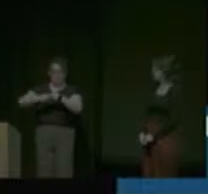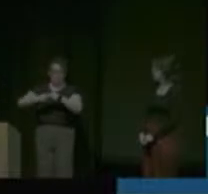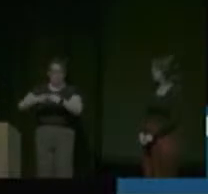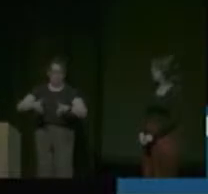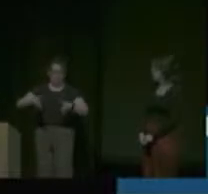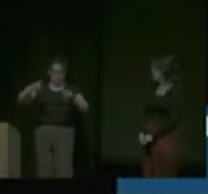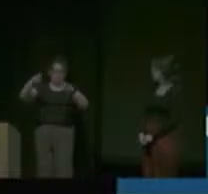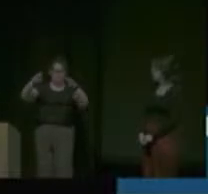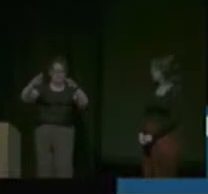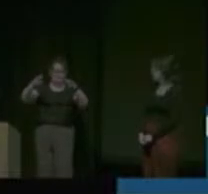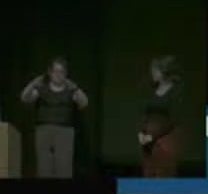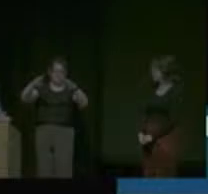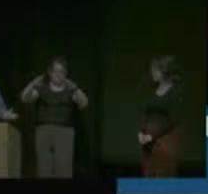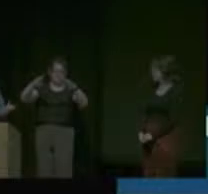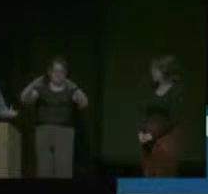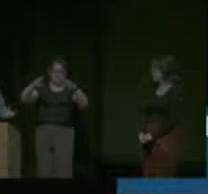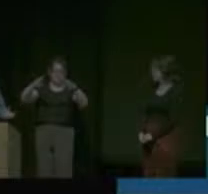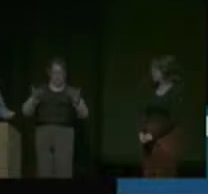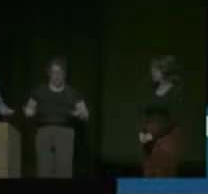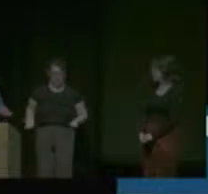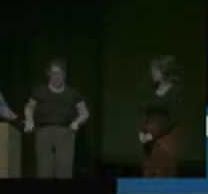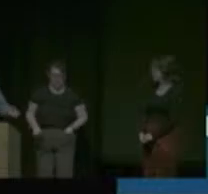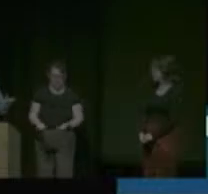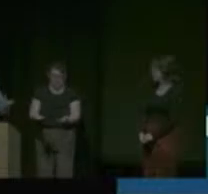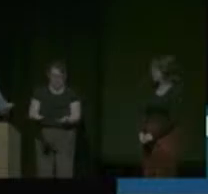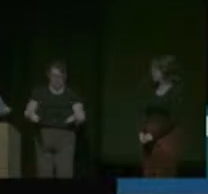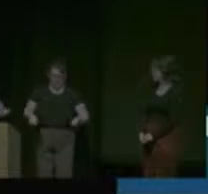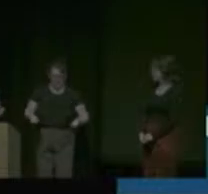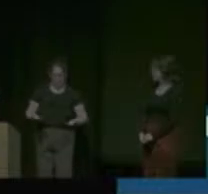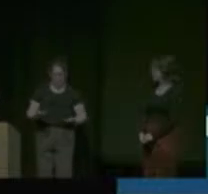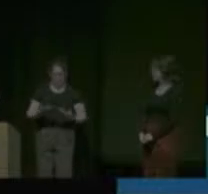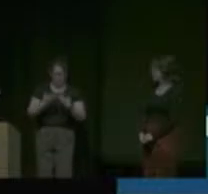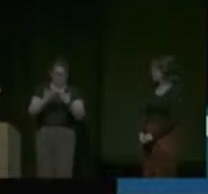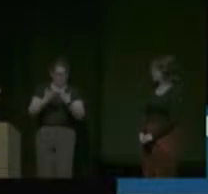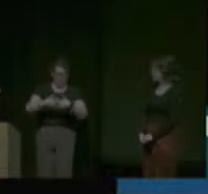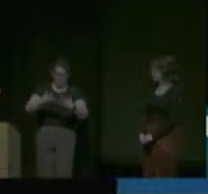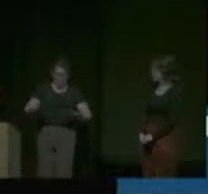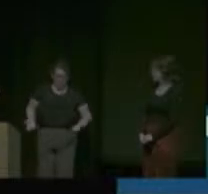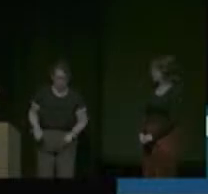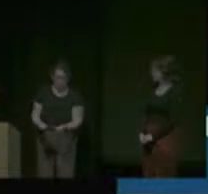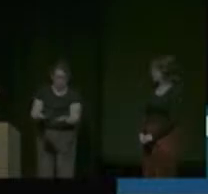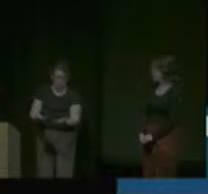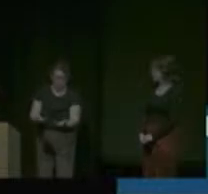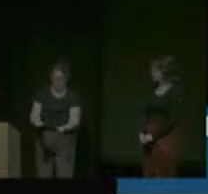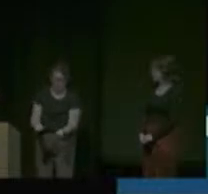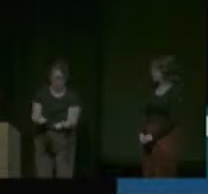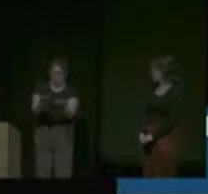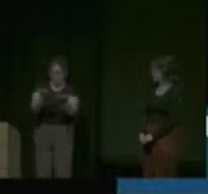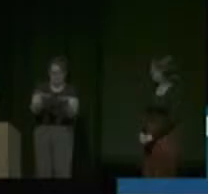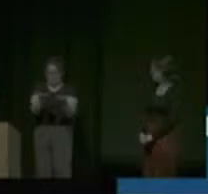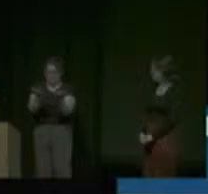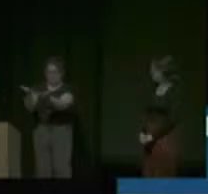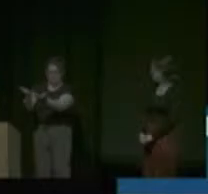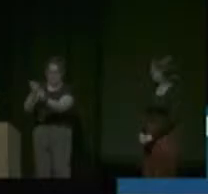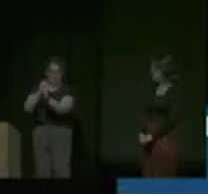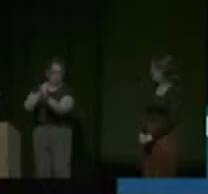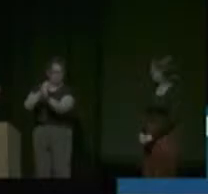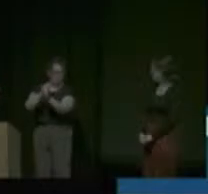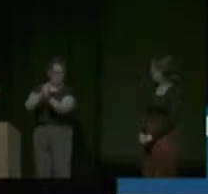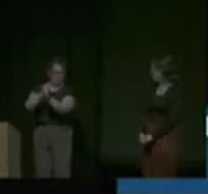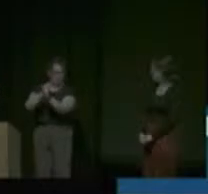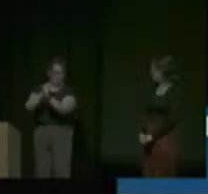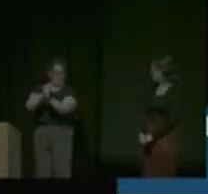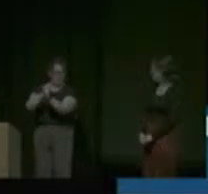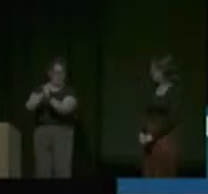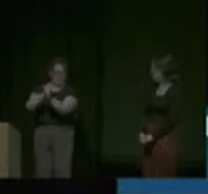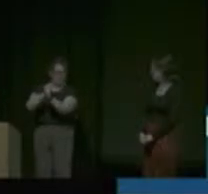where these wheel loaders with big buckets on them will grab the sediment, throw them or load them into this truck here, a couple trucks, and then